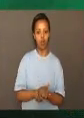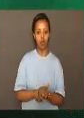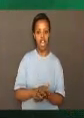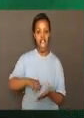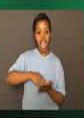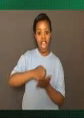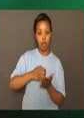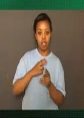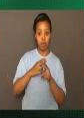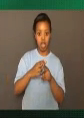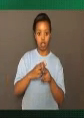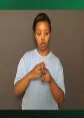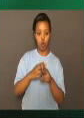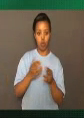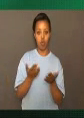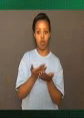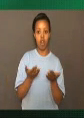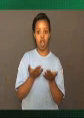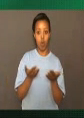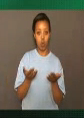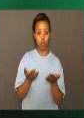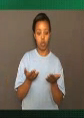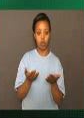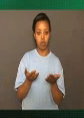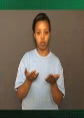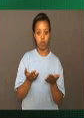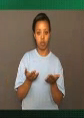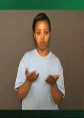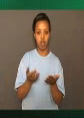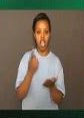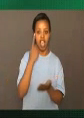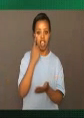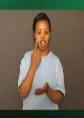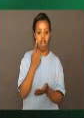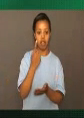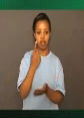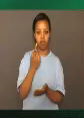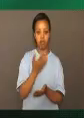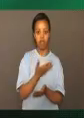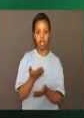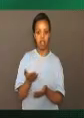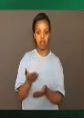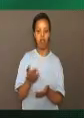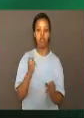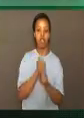Elements are substances that are made of only one kind of